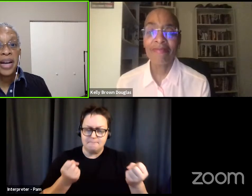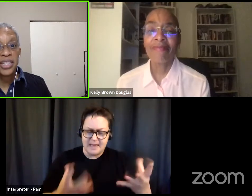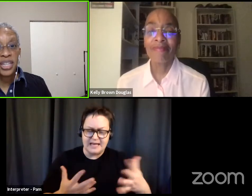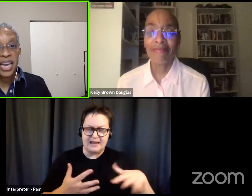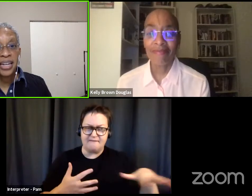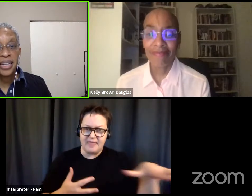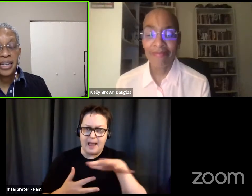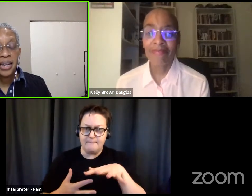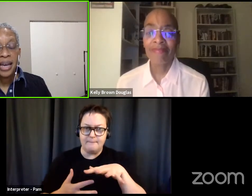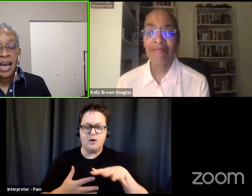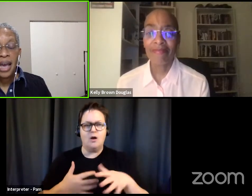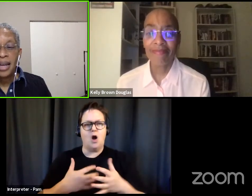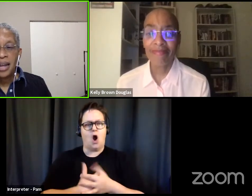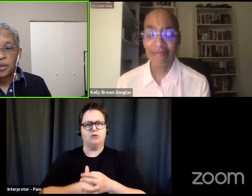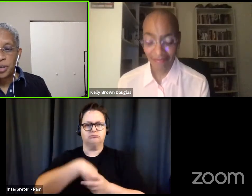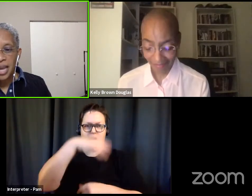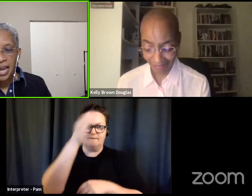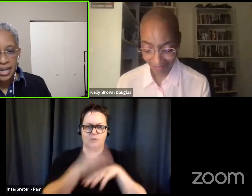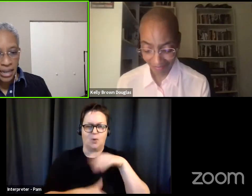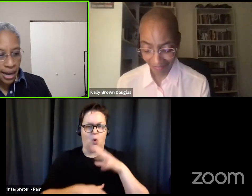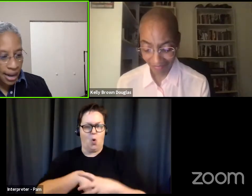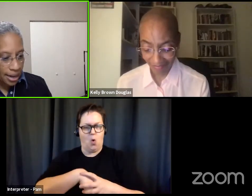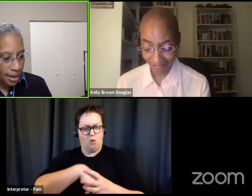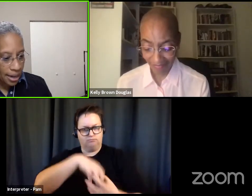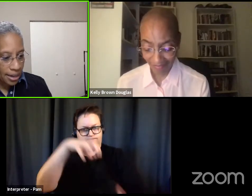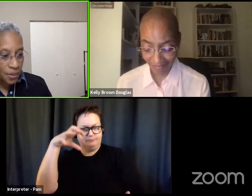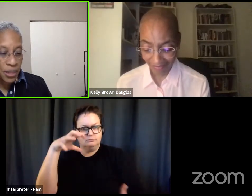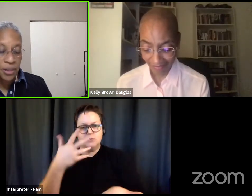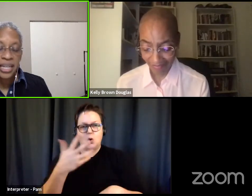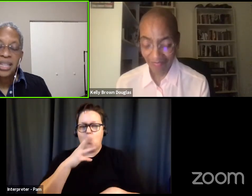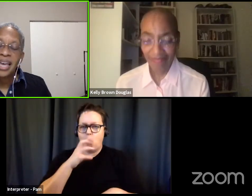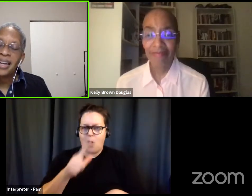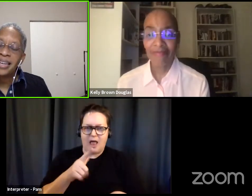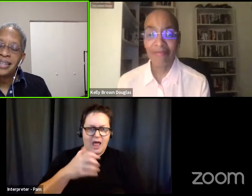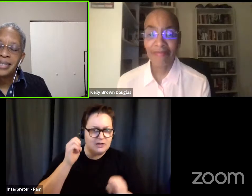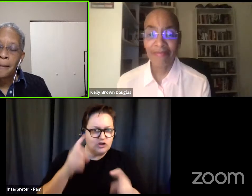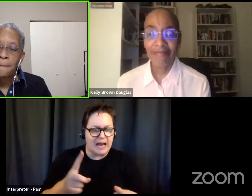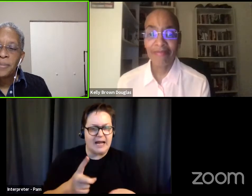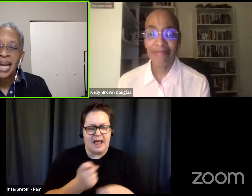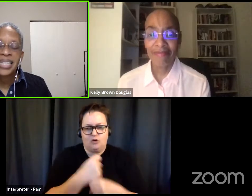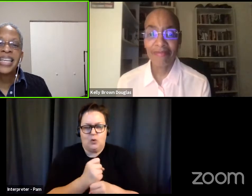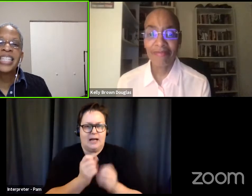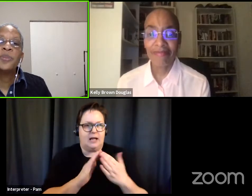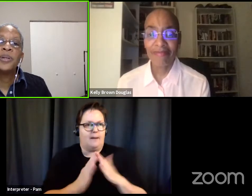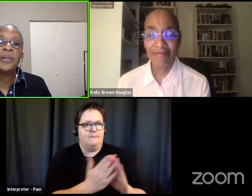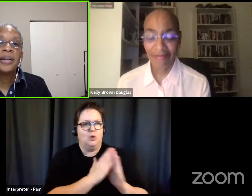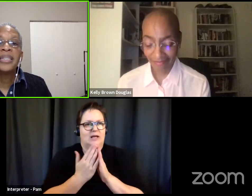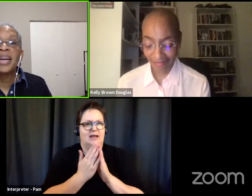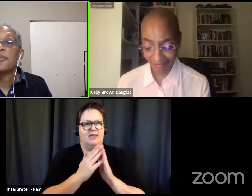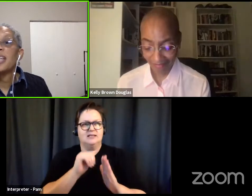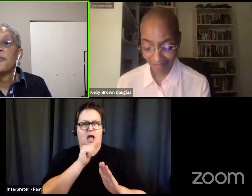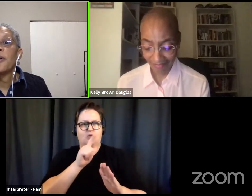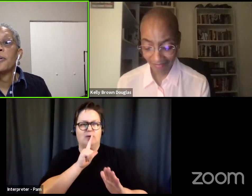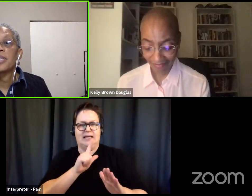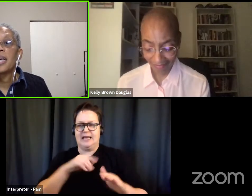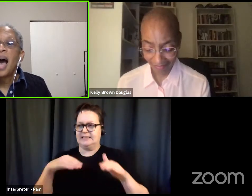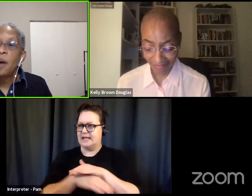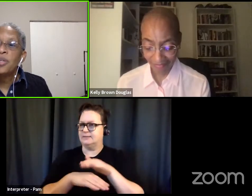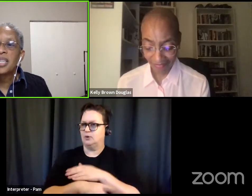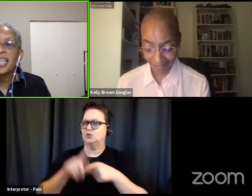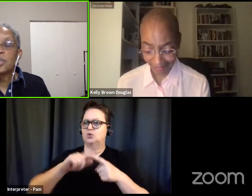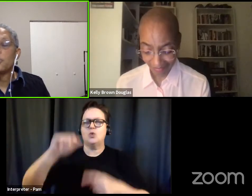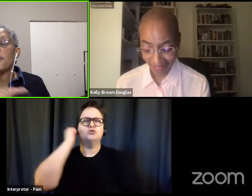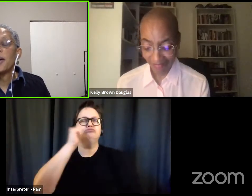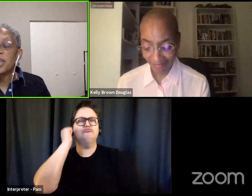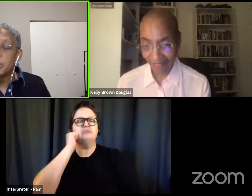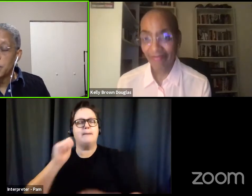very well educated, and have created a community that is not accessible to everyday folks. I